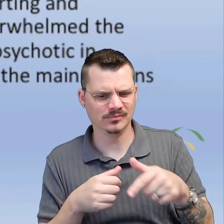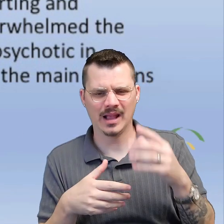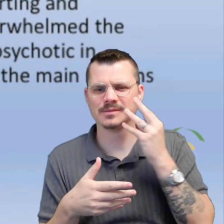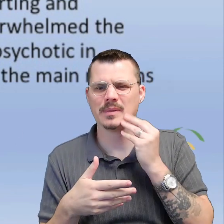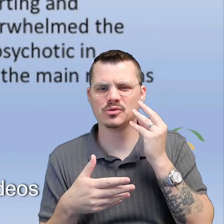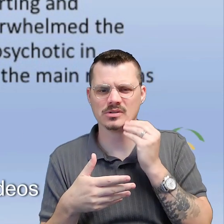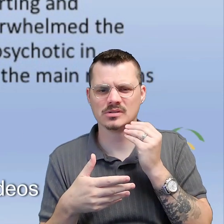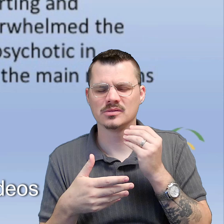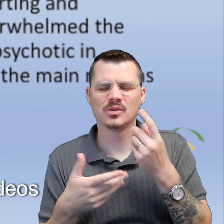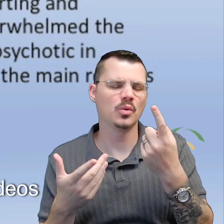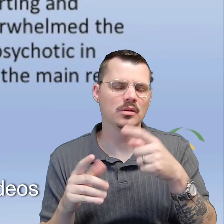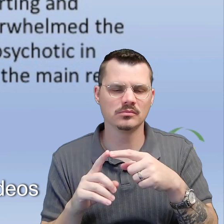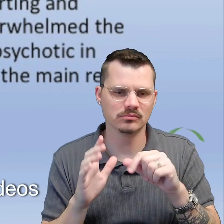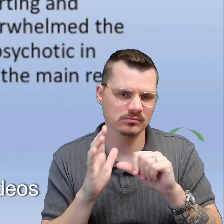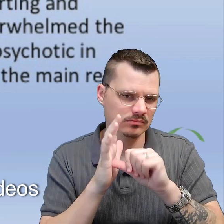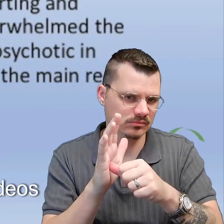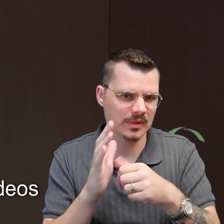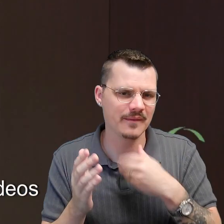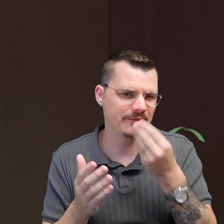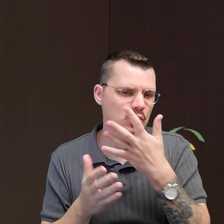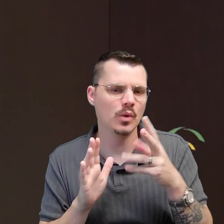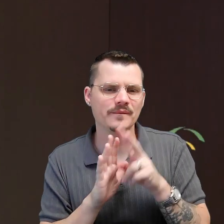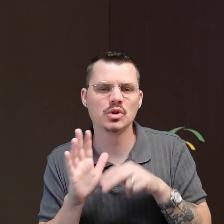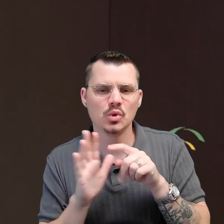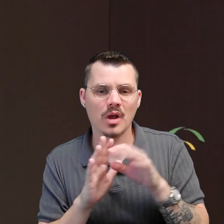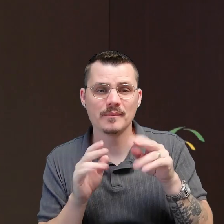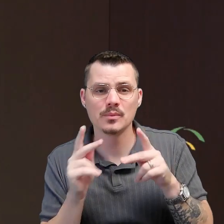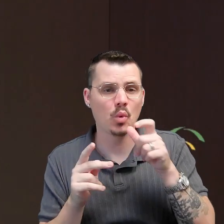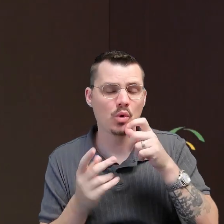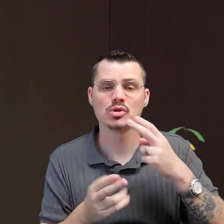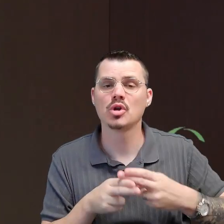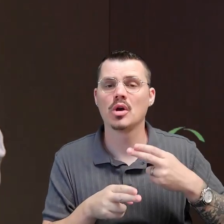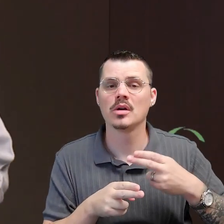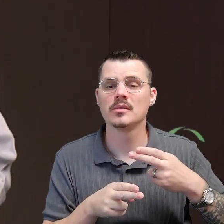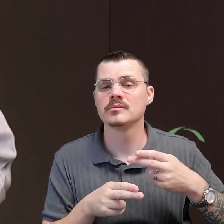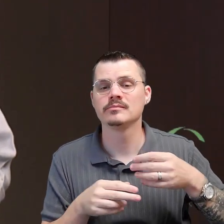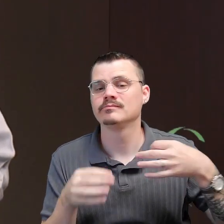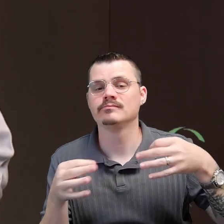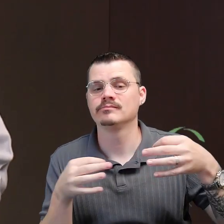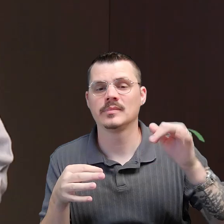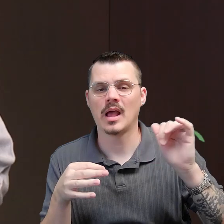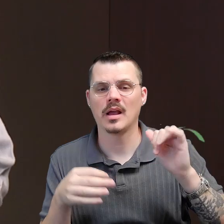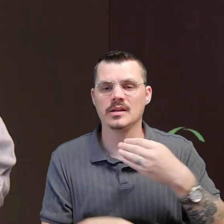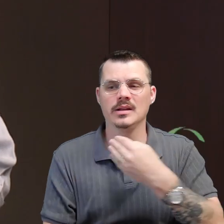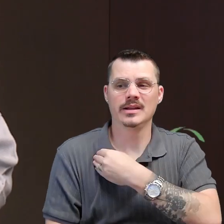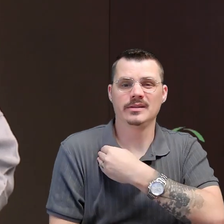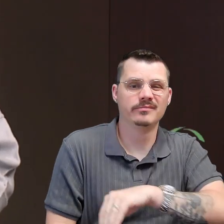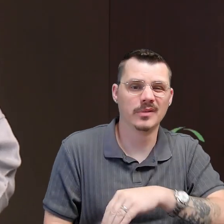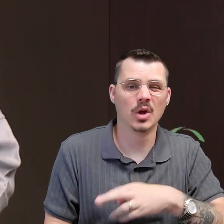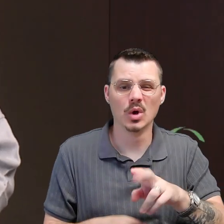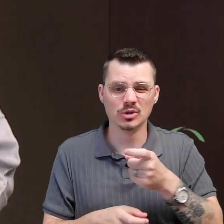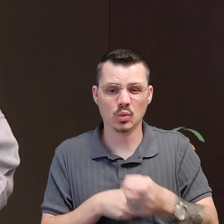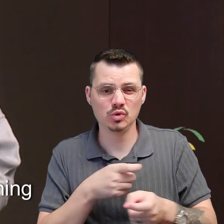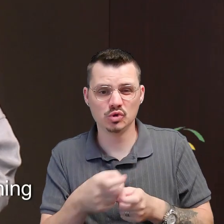they're experiencing. The classic case, and I have a few videos of people that are talking about topics like dismemberment and